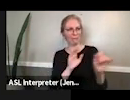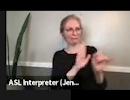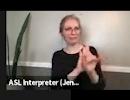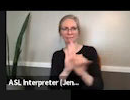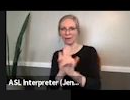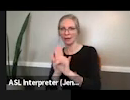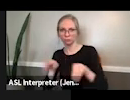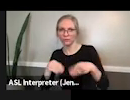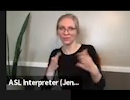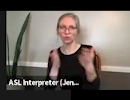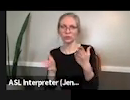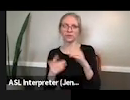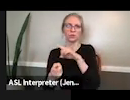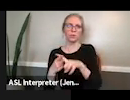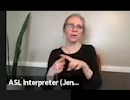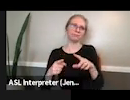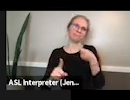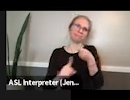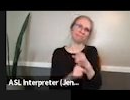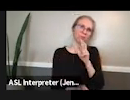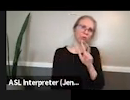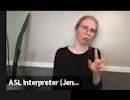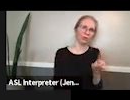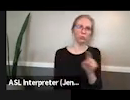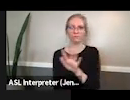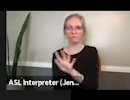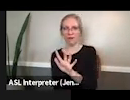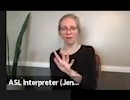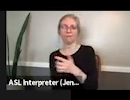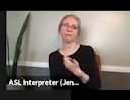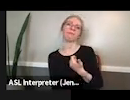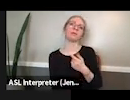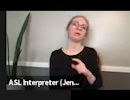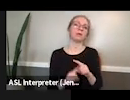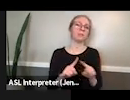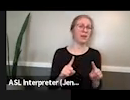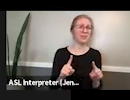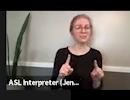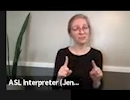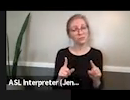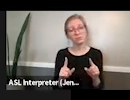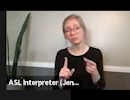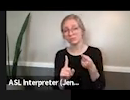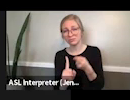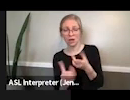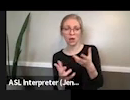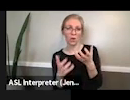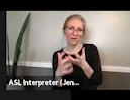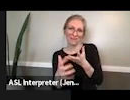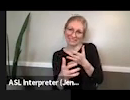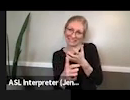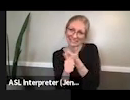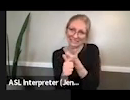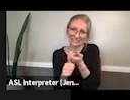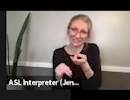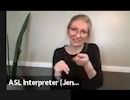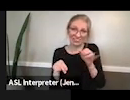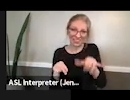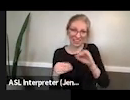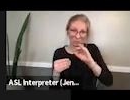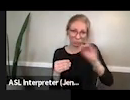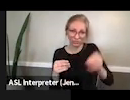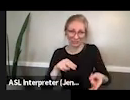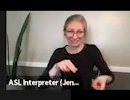they hit in this 3 to 5 year old range. But what we're trying to do is clean this up and raise that level of